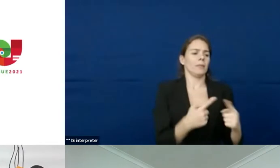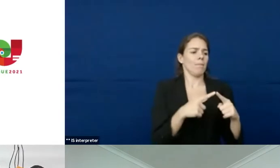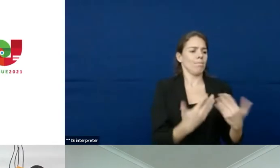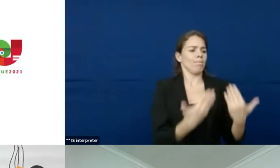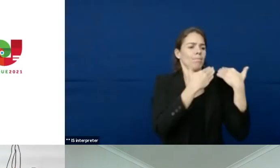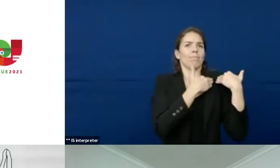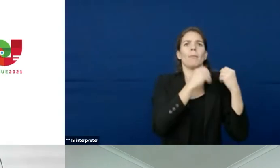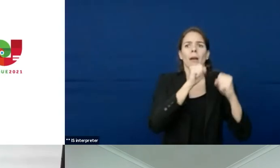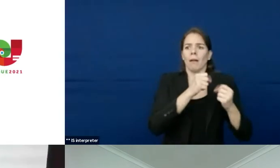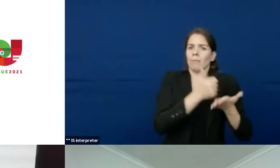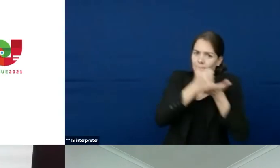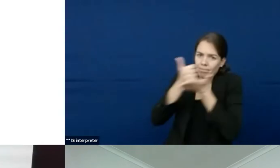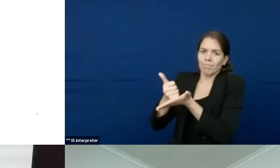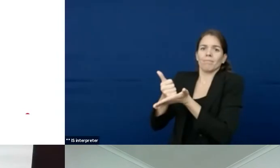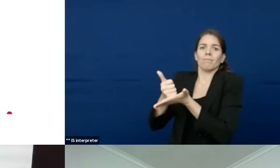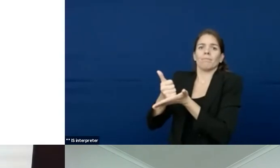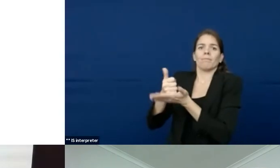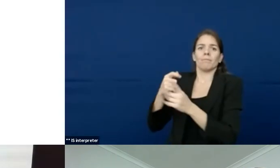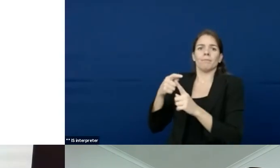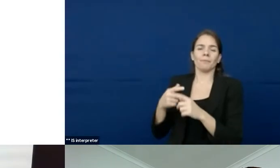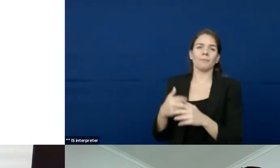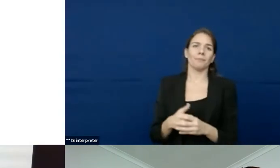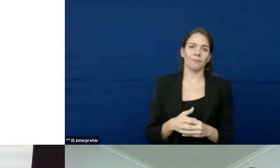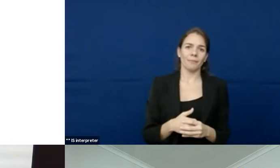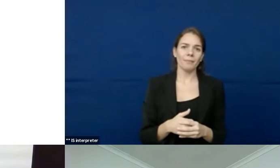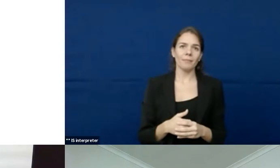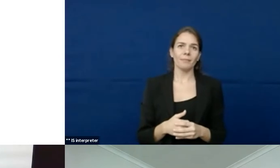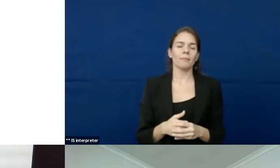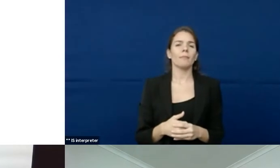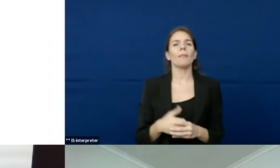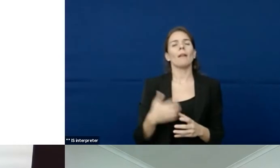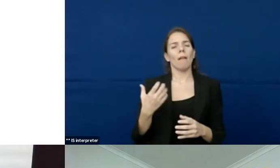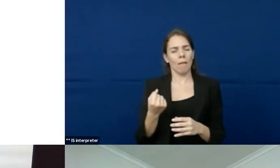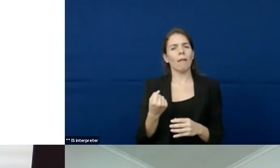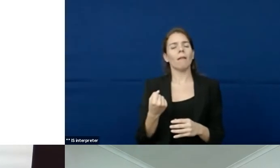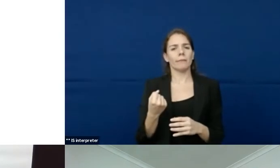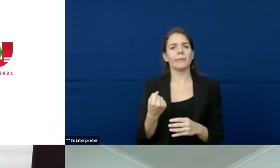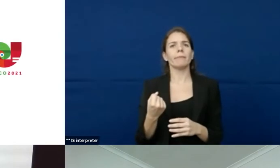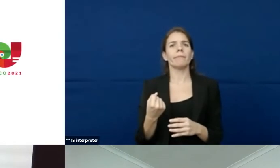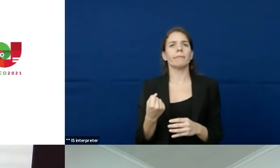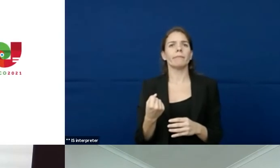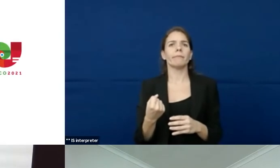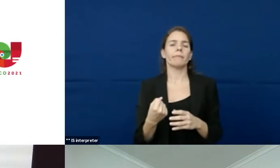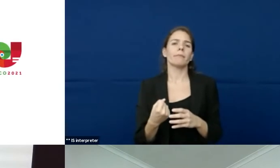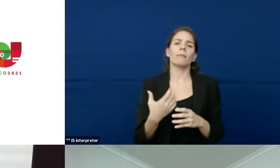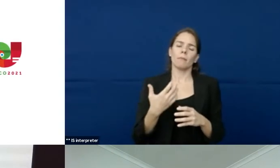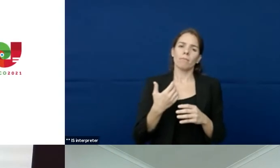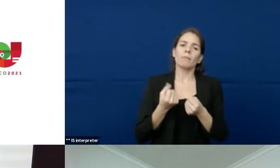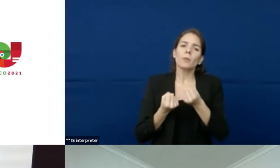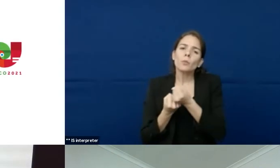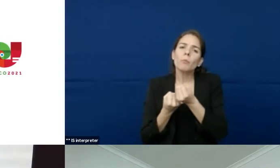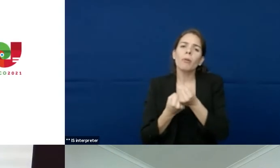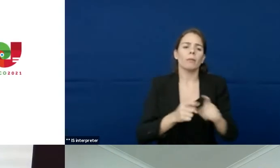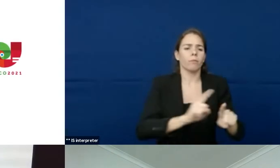action plan of action on strengthening the health system's role in addressing violence against women and girls